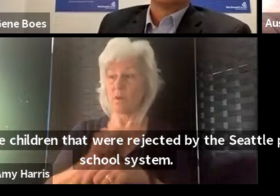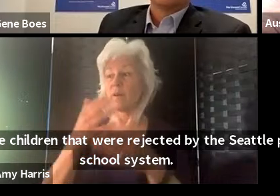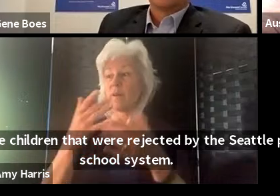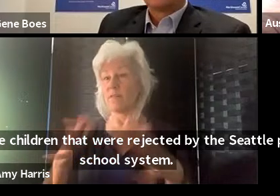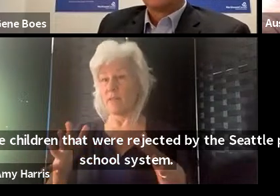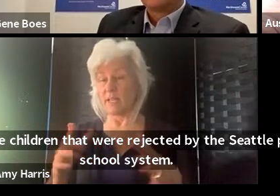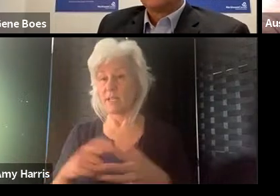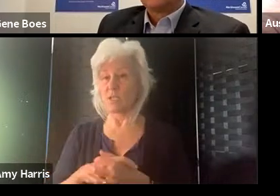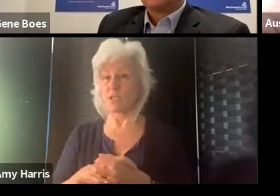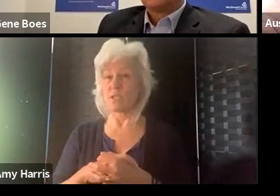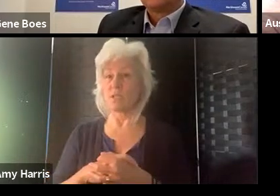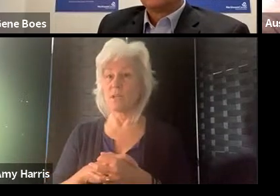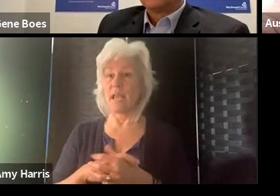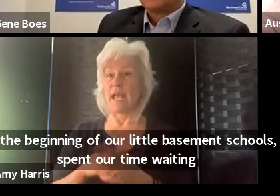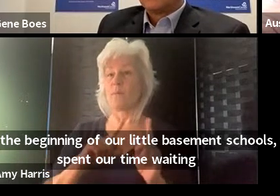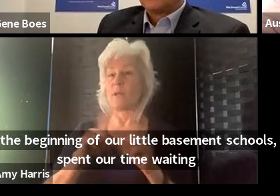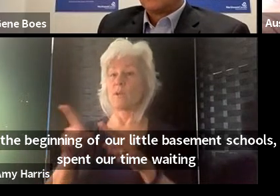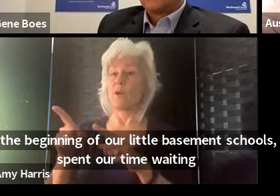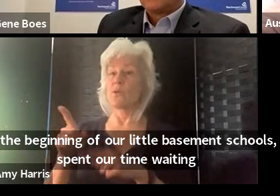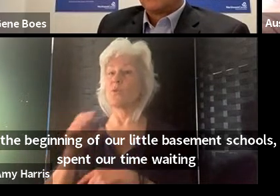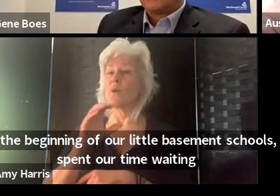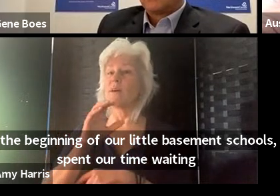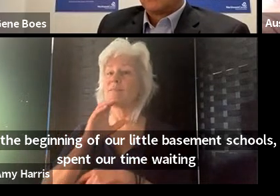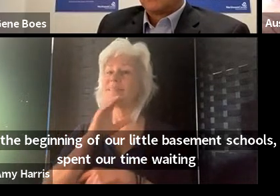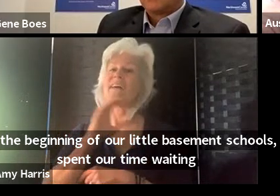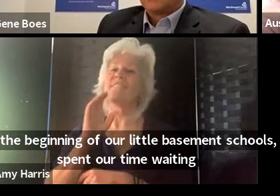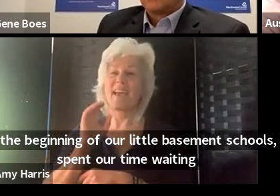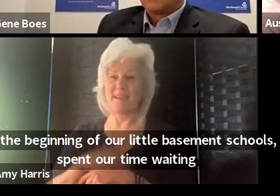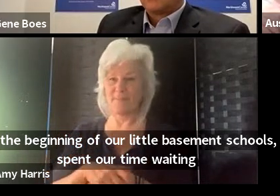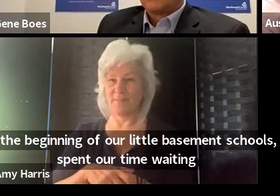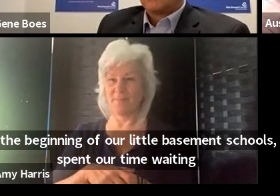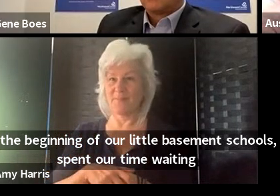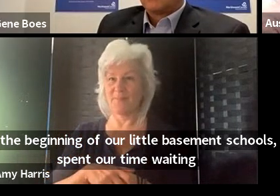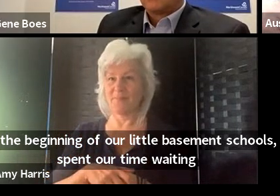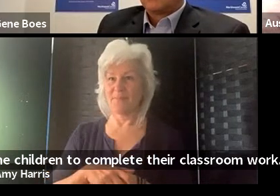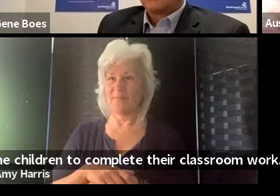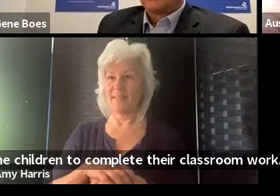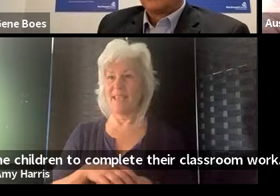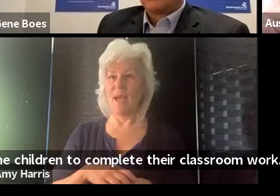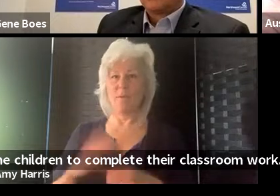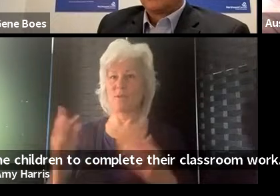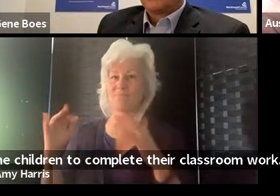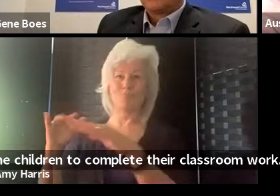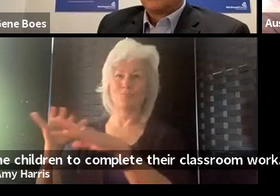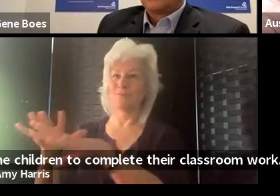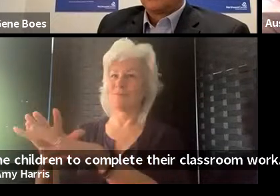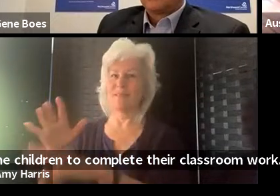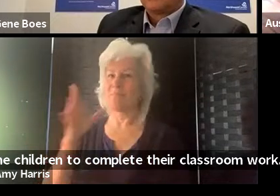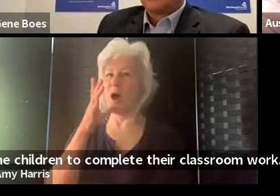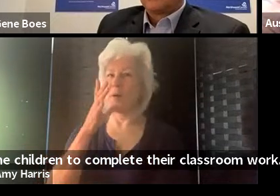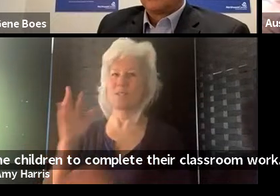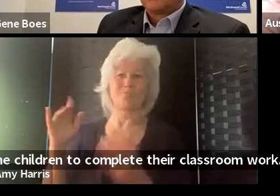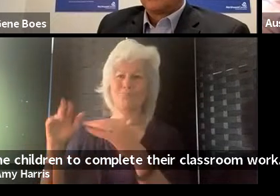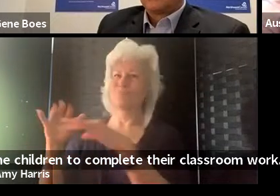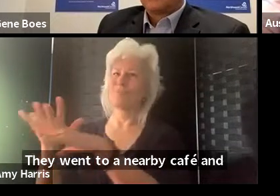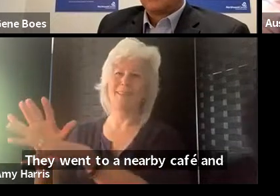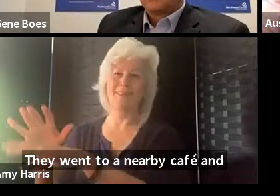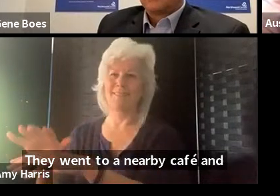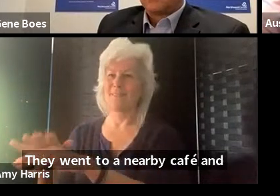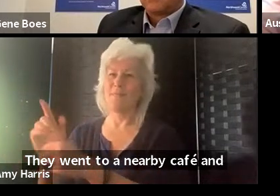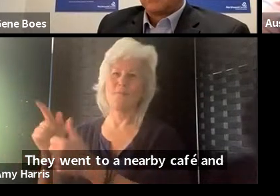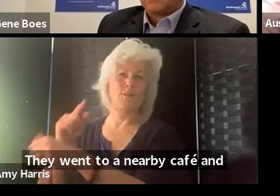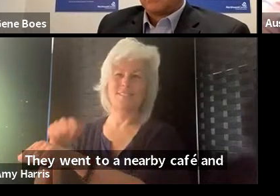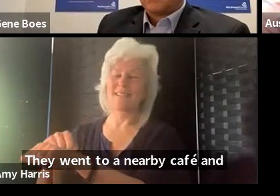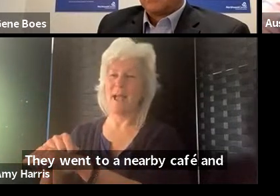by going to a nearby cafe. So this was a gathering of mothers, the first gathering of